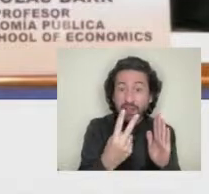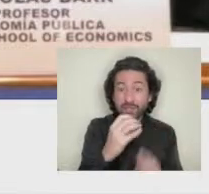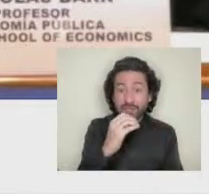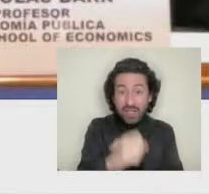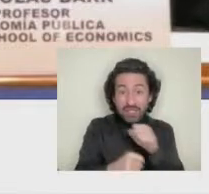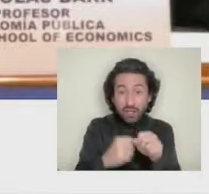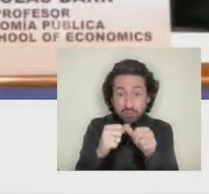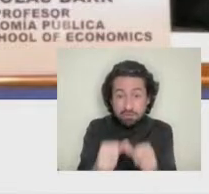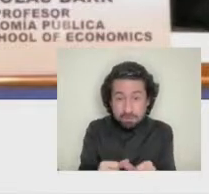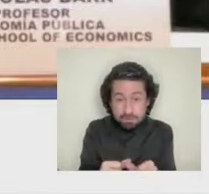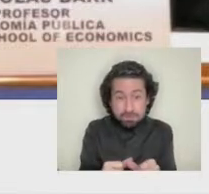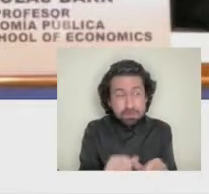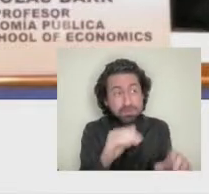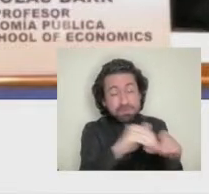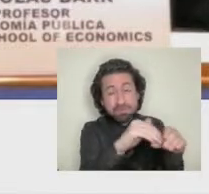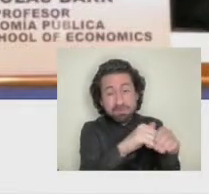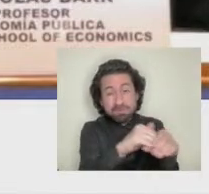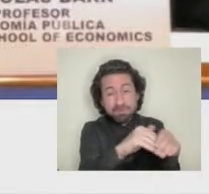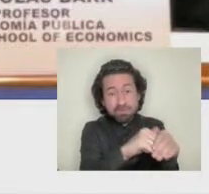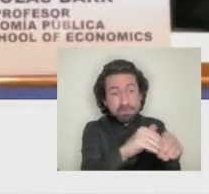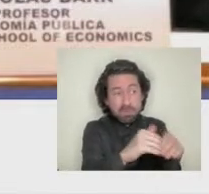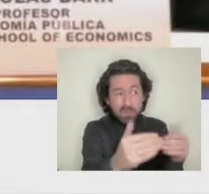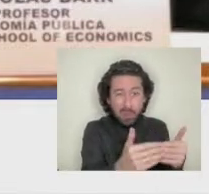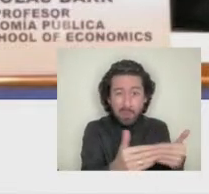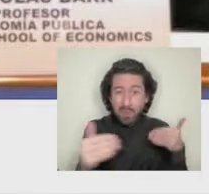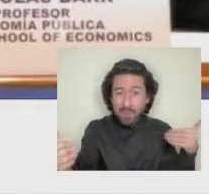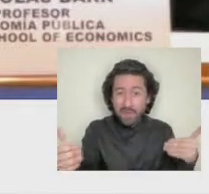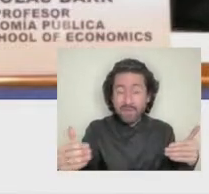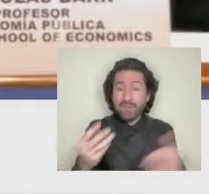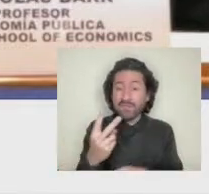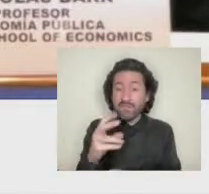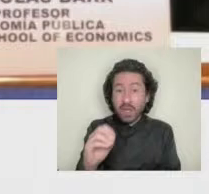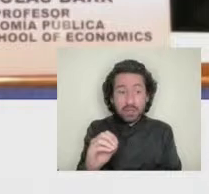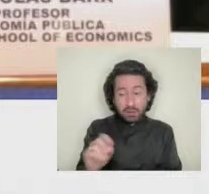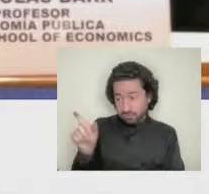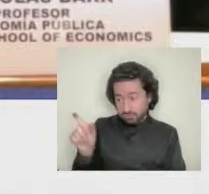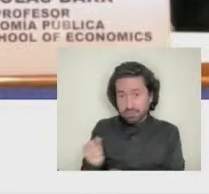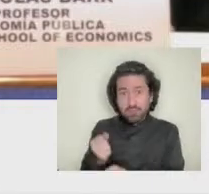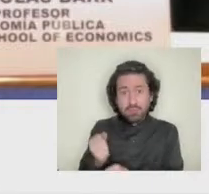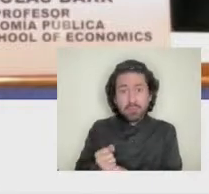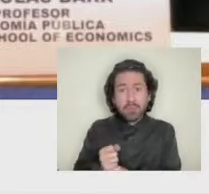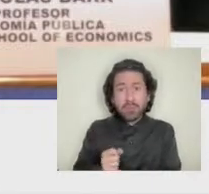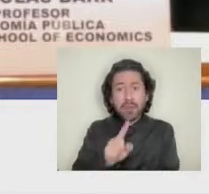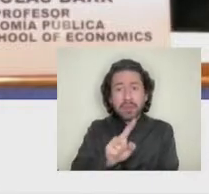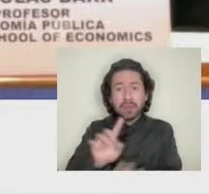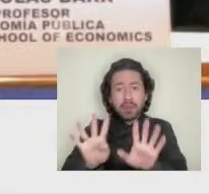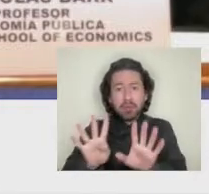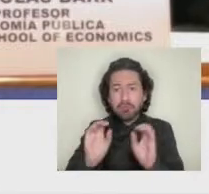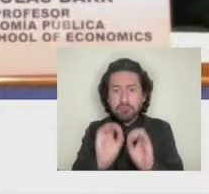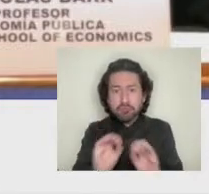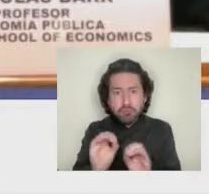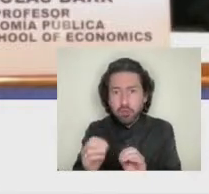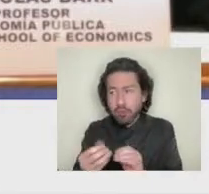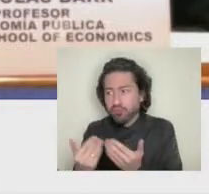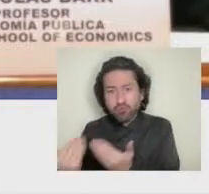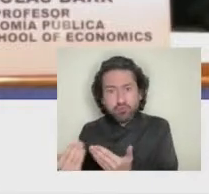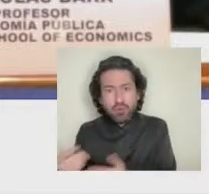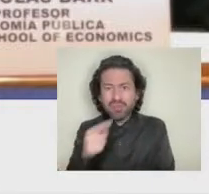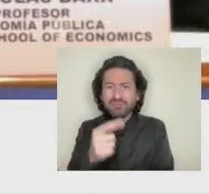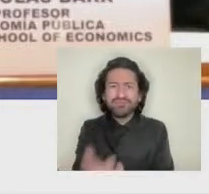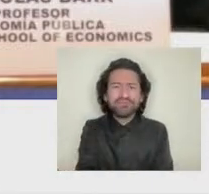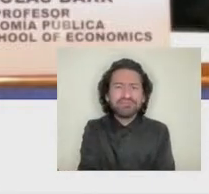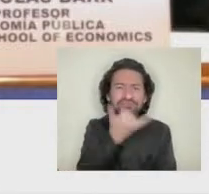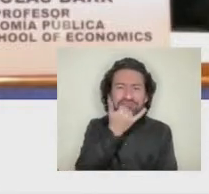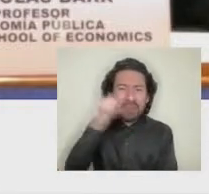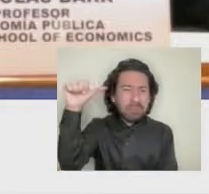a worker with 19 years of contributions may get no benefit at all. That's terrible design. Gina Magnolia talked about it. Now,